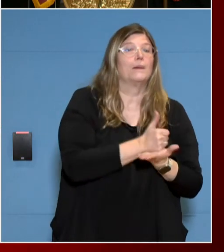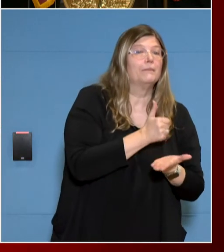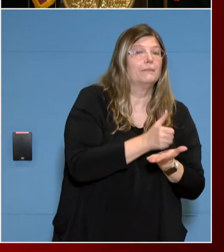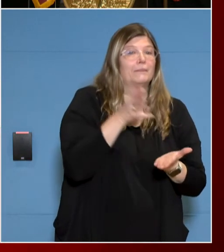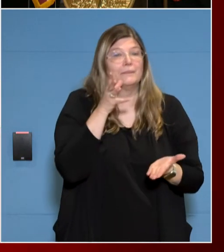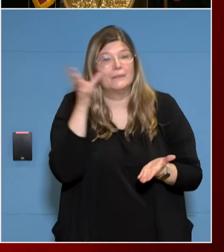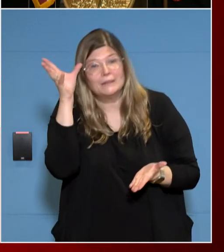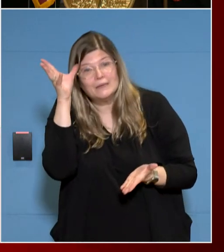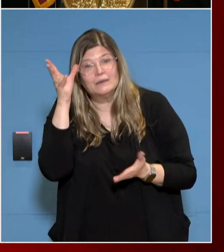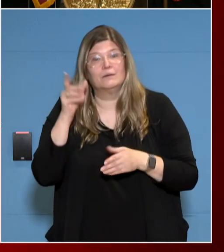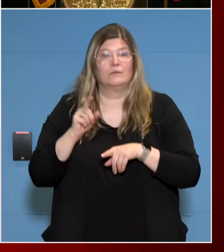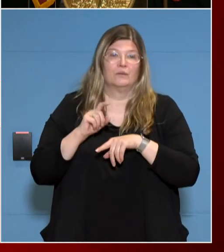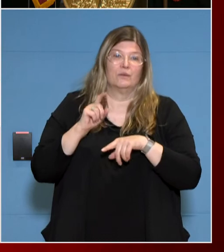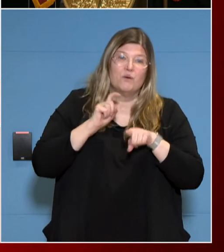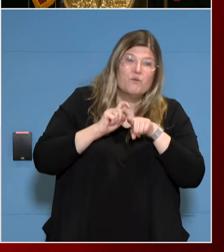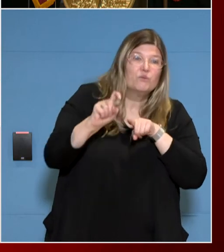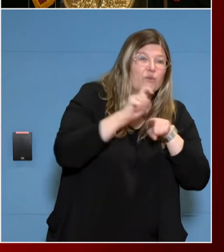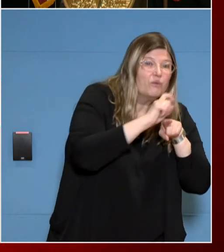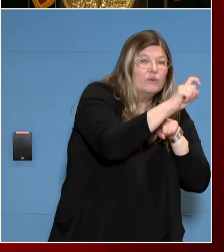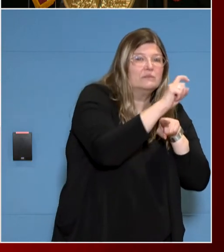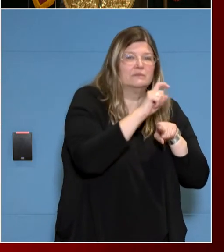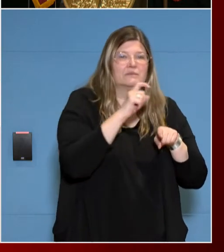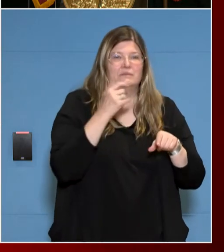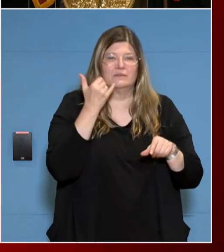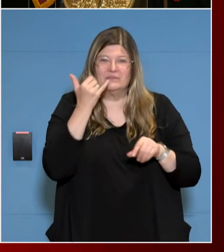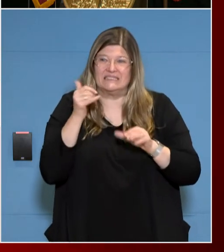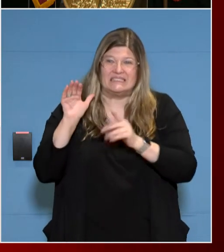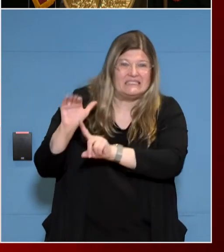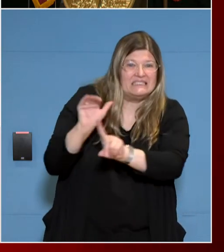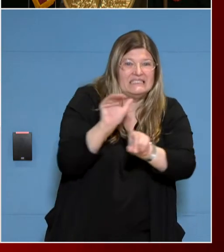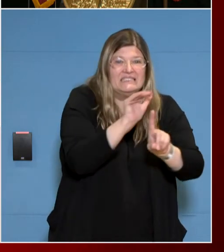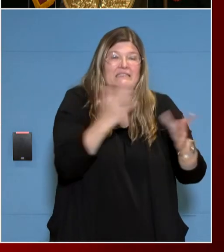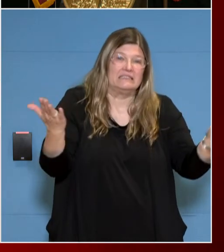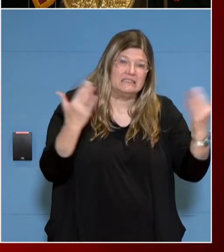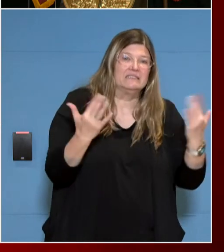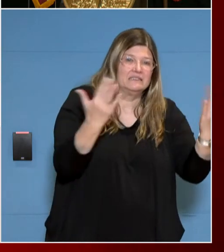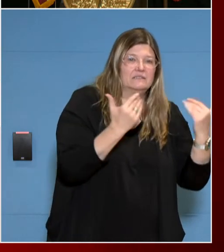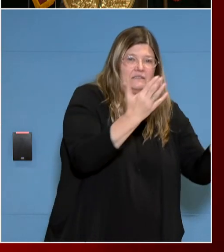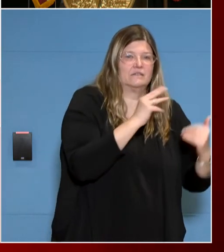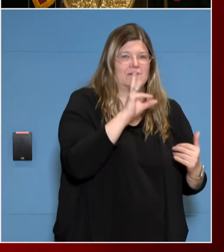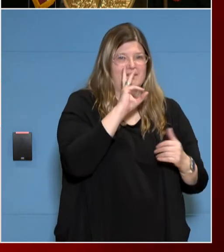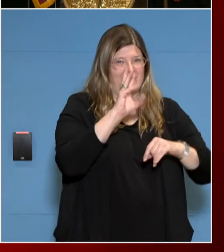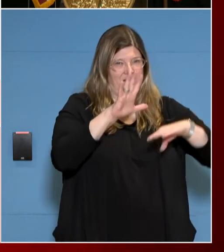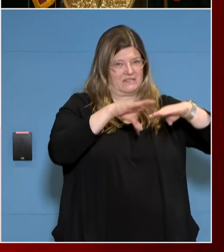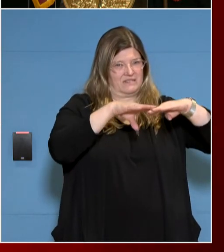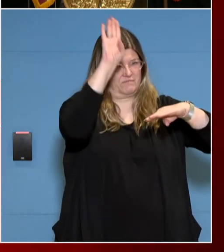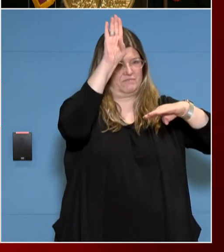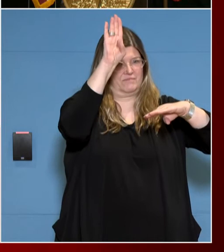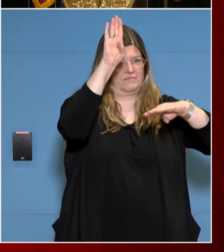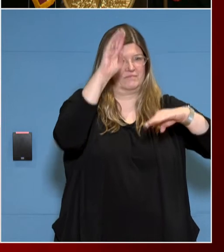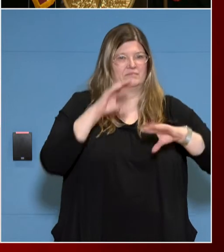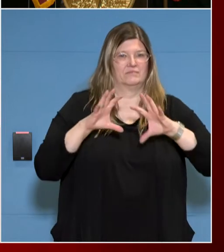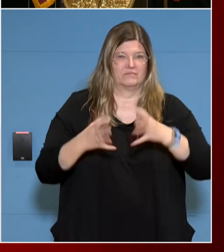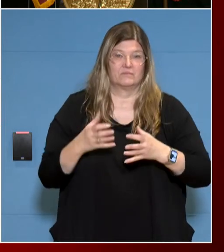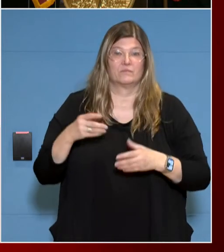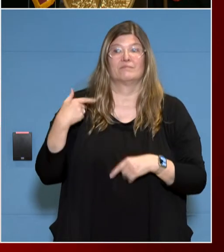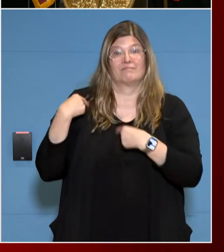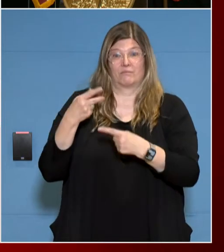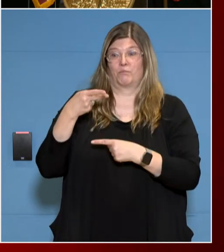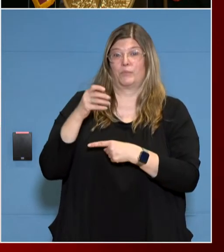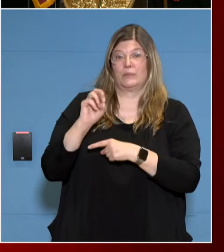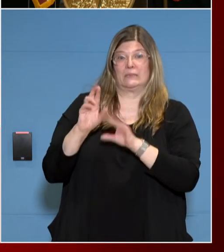call or get online or reminding them of what we have discussed in this press conference or seen in other